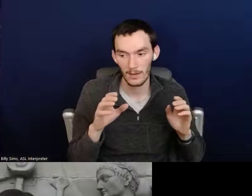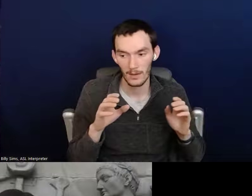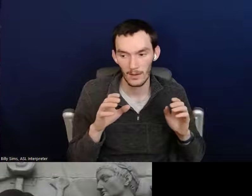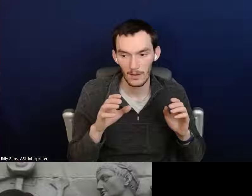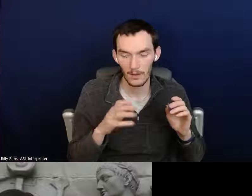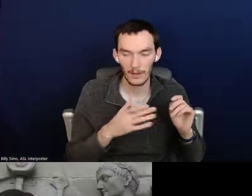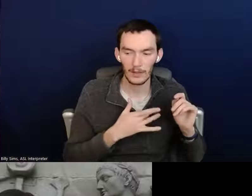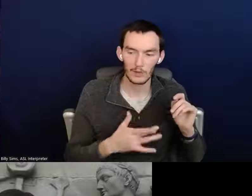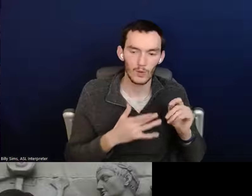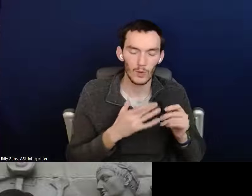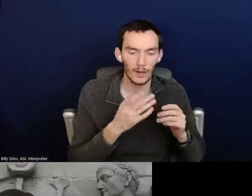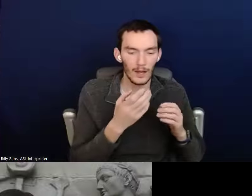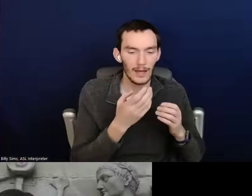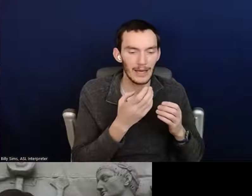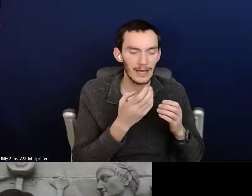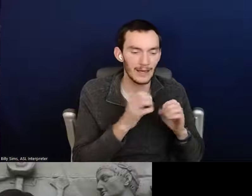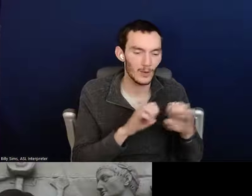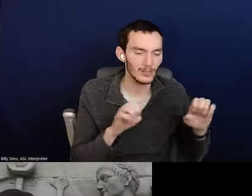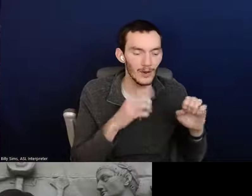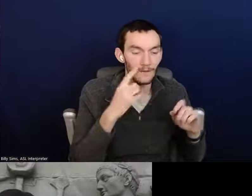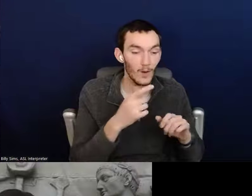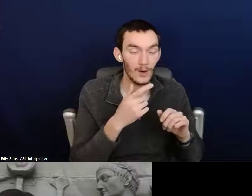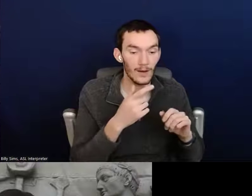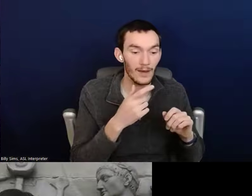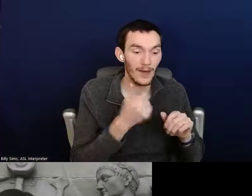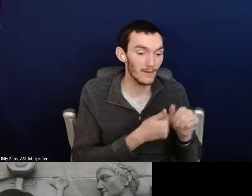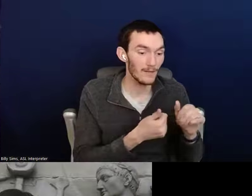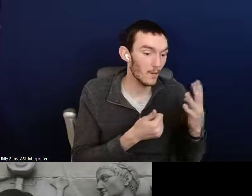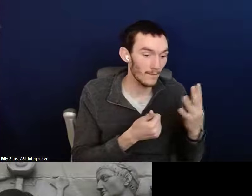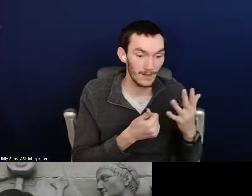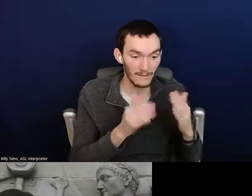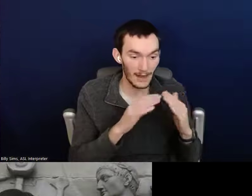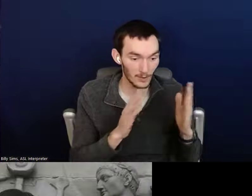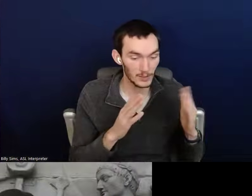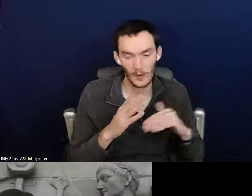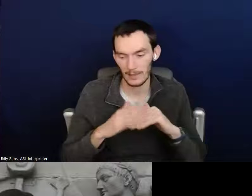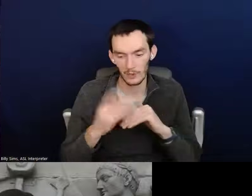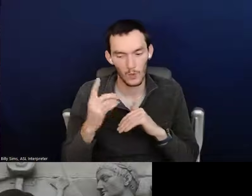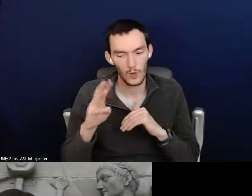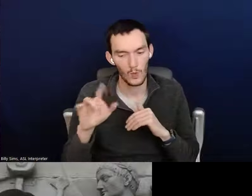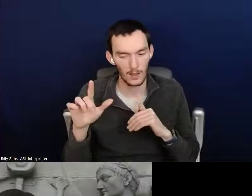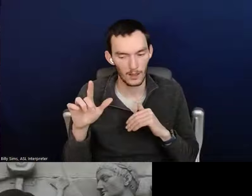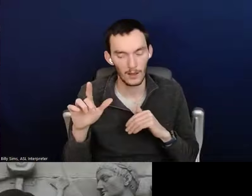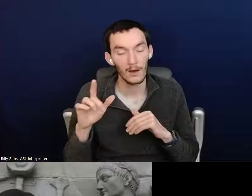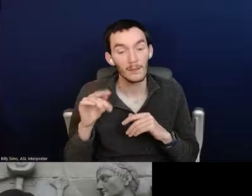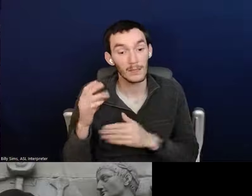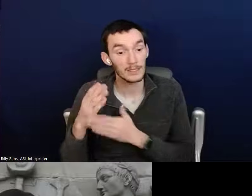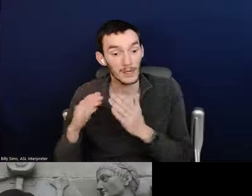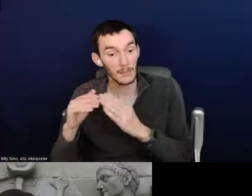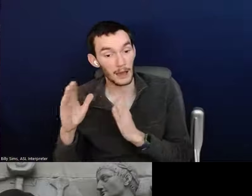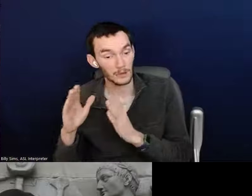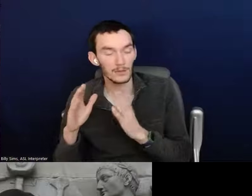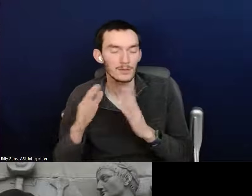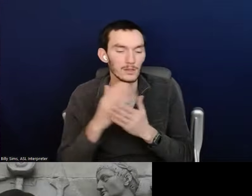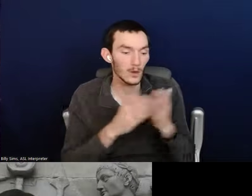usual equation is for every house, every 4 or 5 houses, you have at least one well. But then you have some houses. So there are some wells